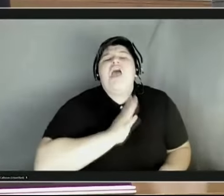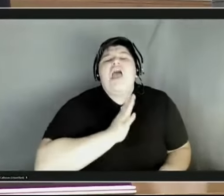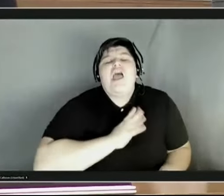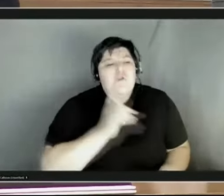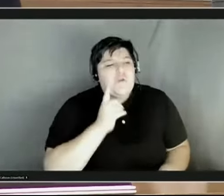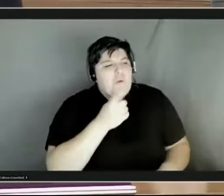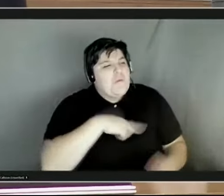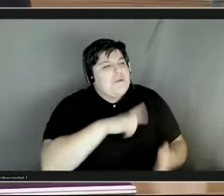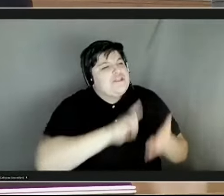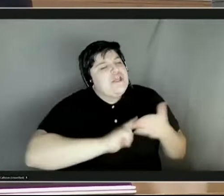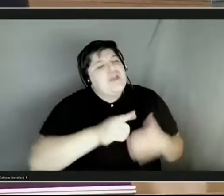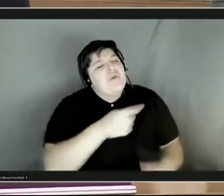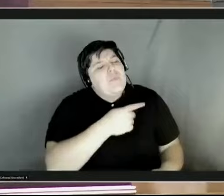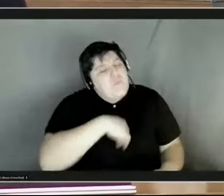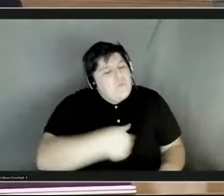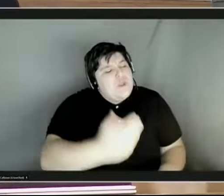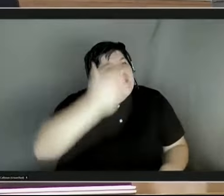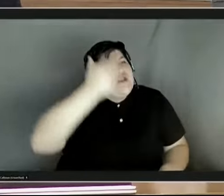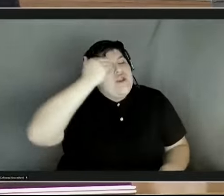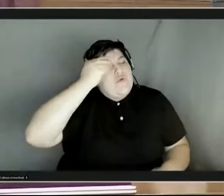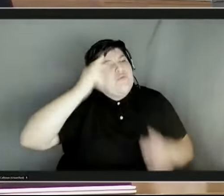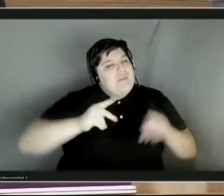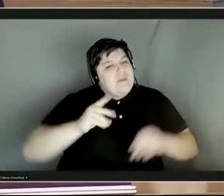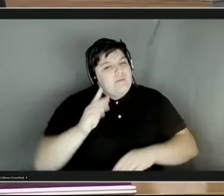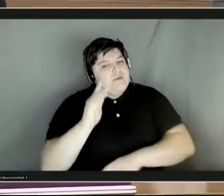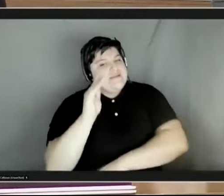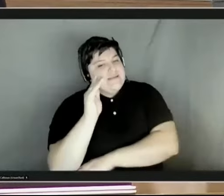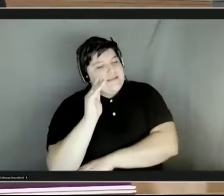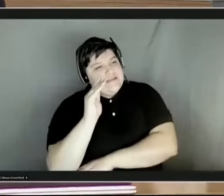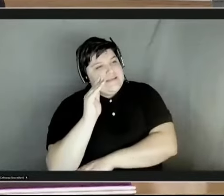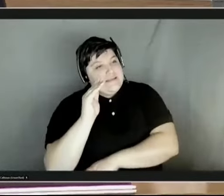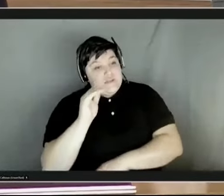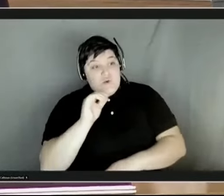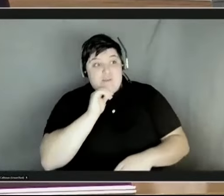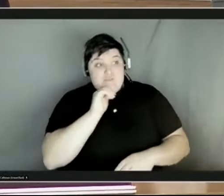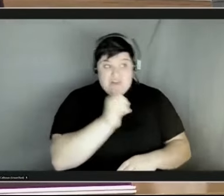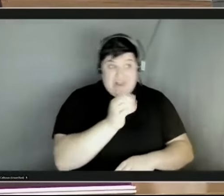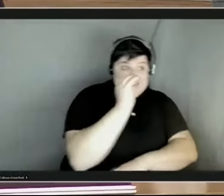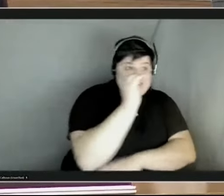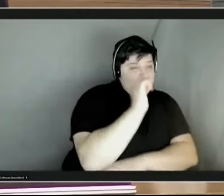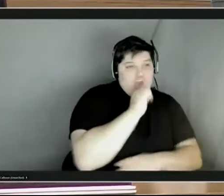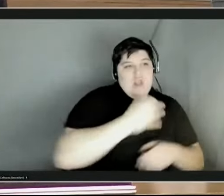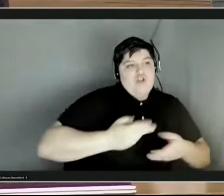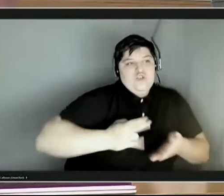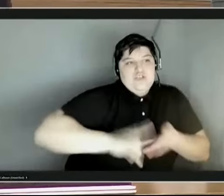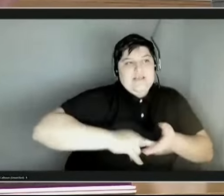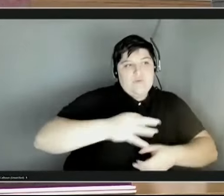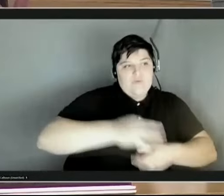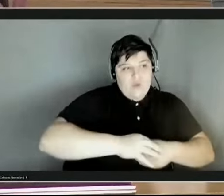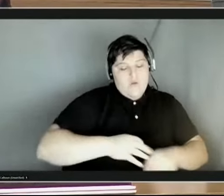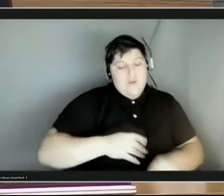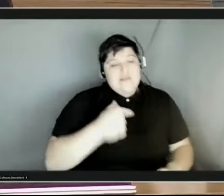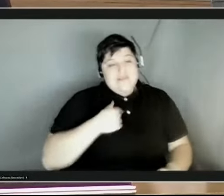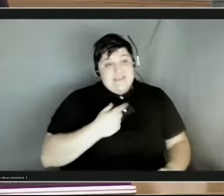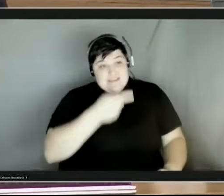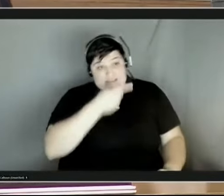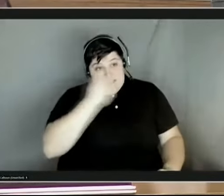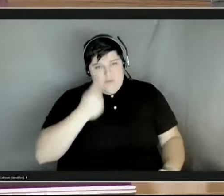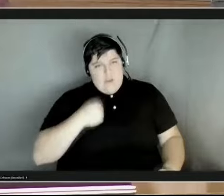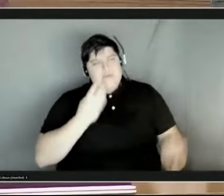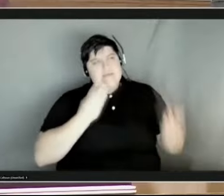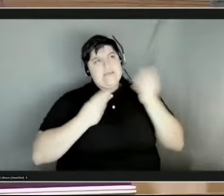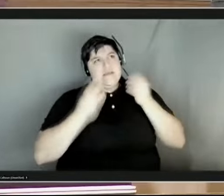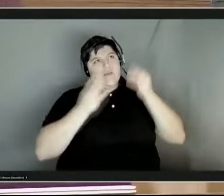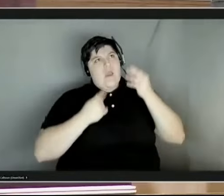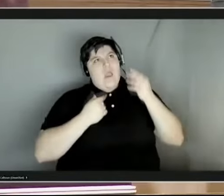We know that people are not being registered if they're not citizens. I, this summer, had been thinking about it, and I was actually going